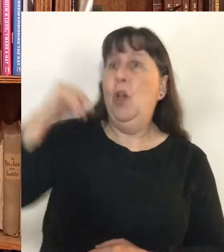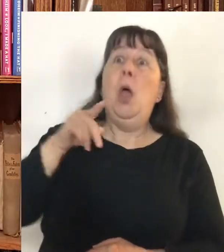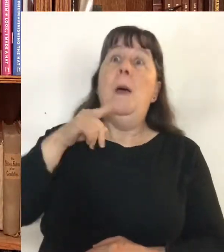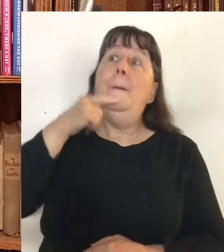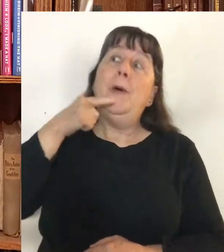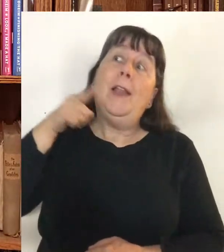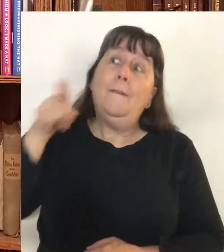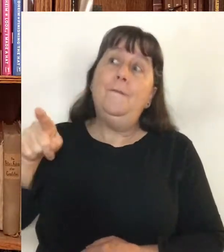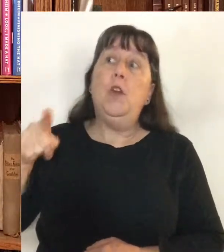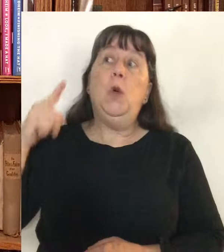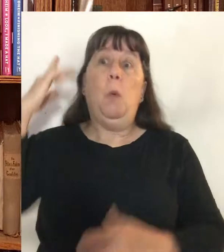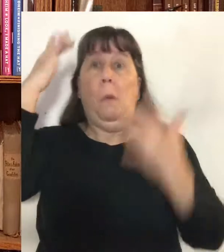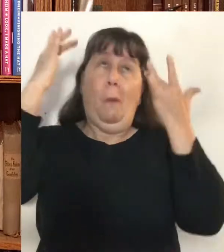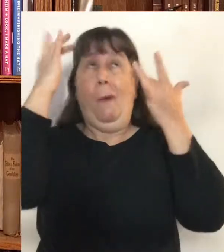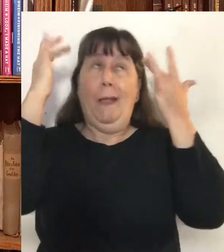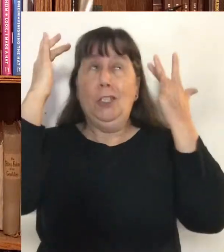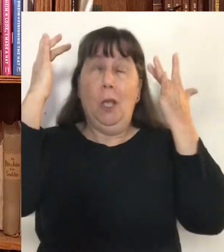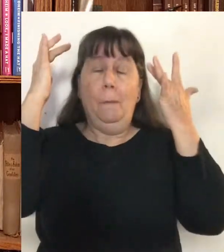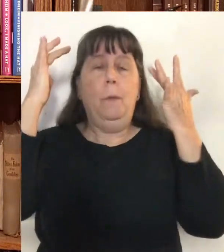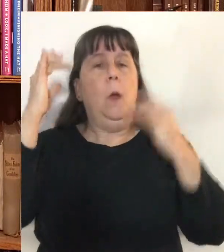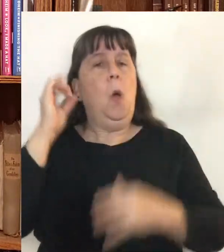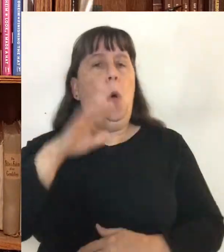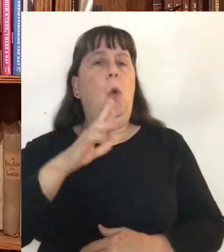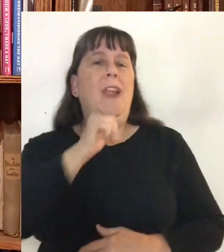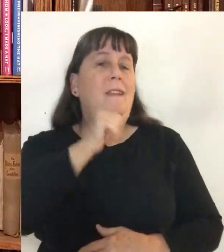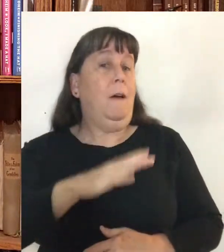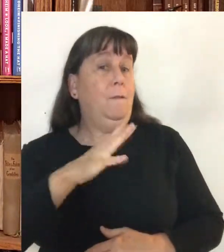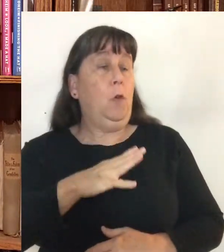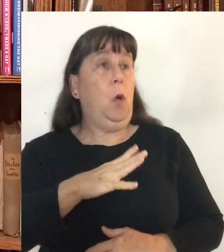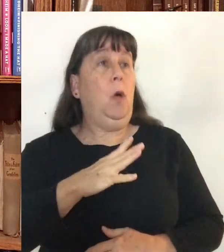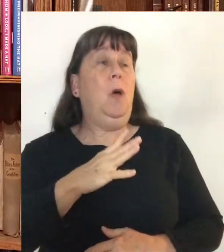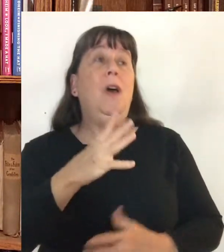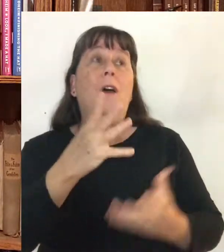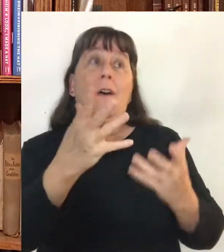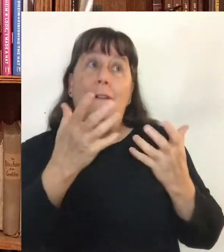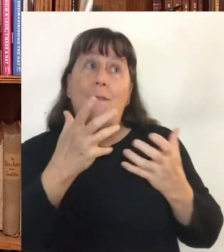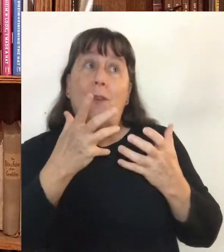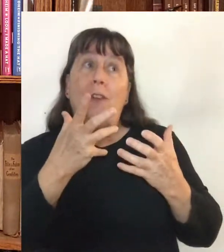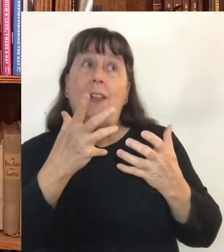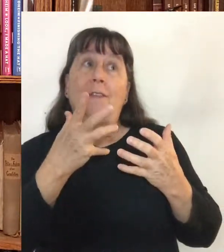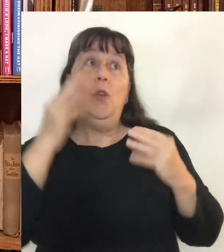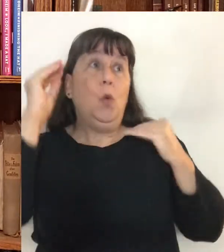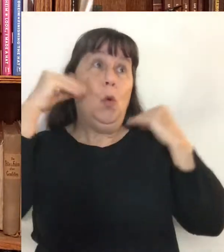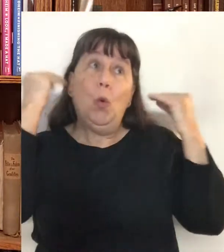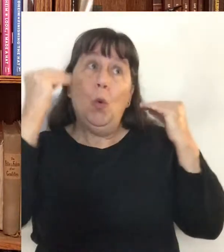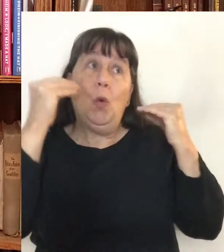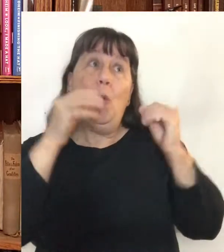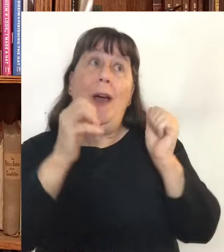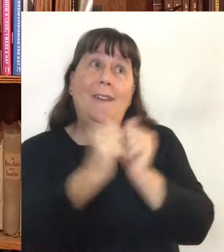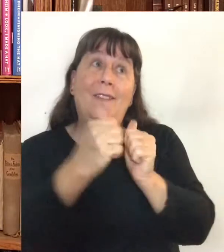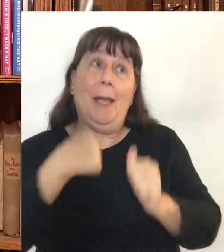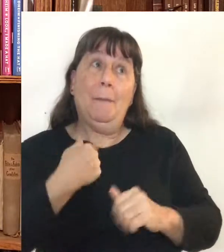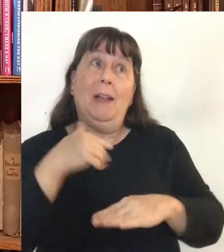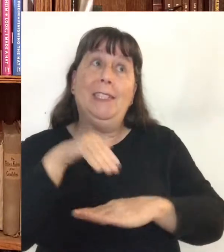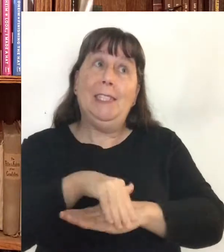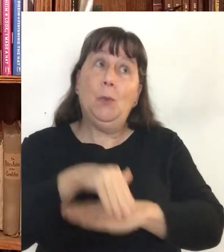job? Or the less formal, voulez-vous coucou avec moi, ce soir?